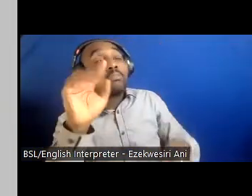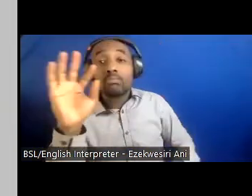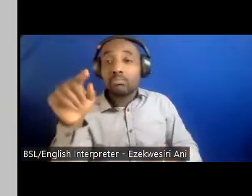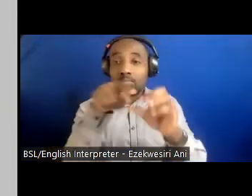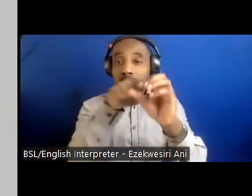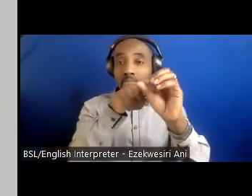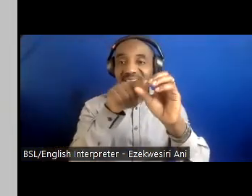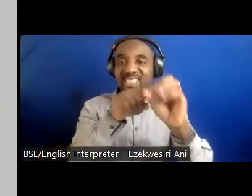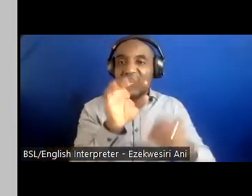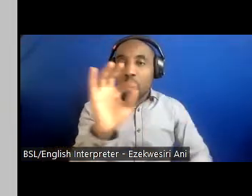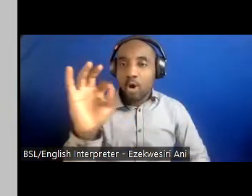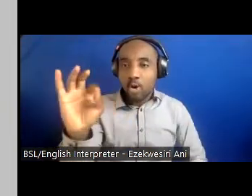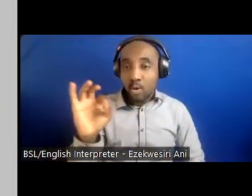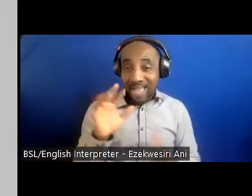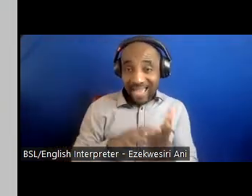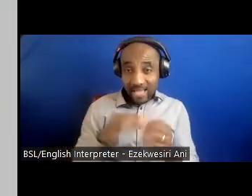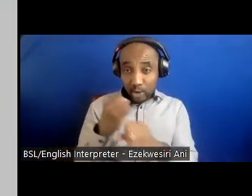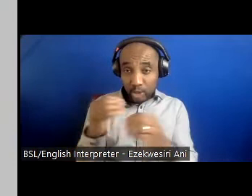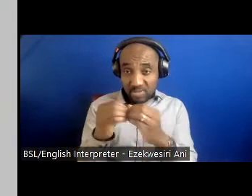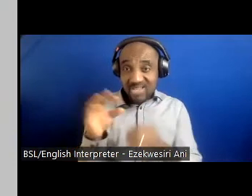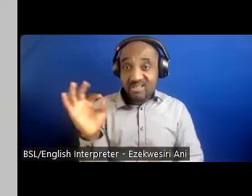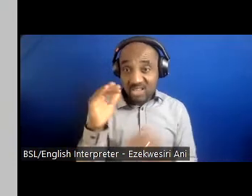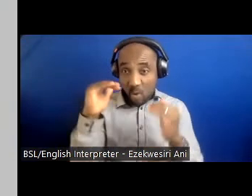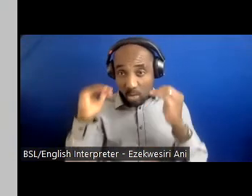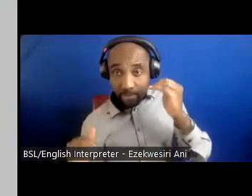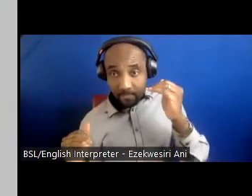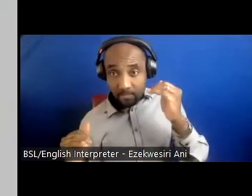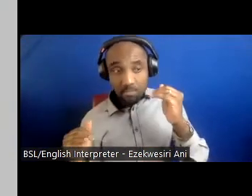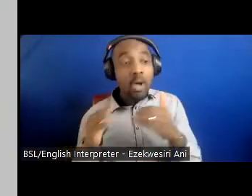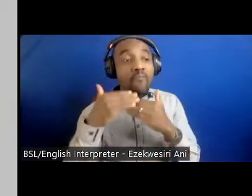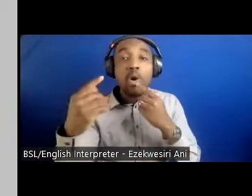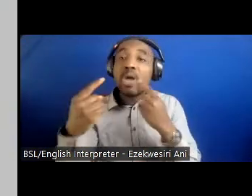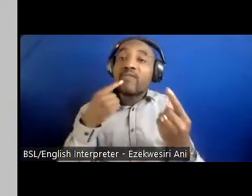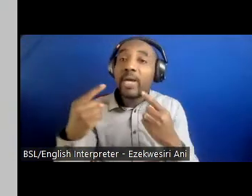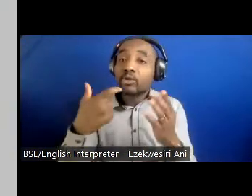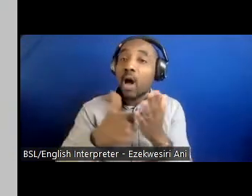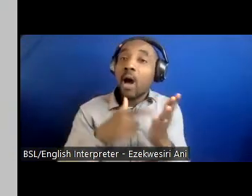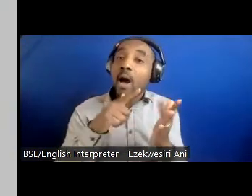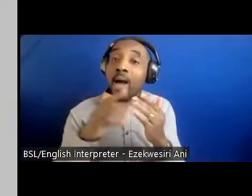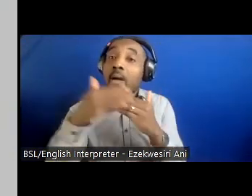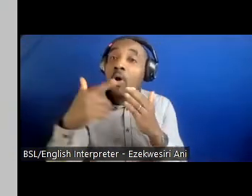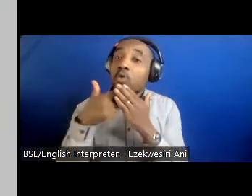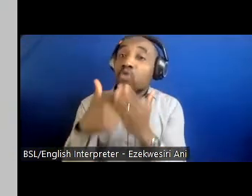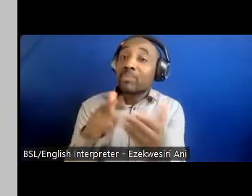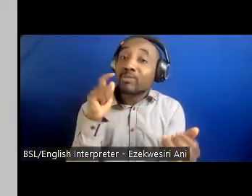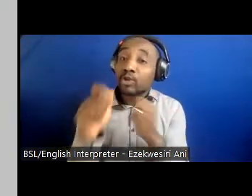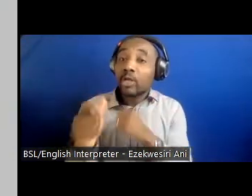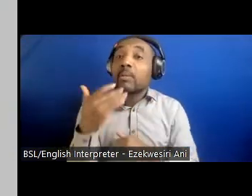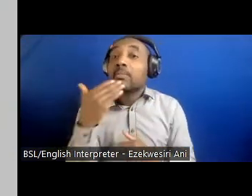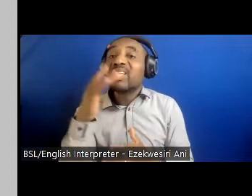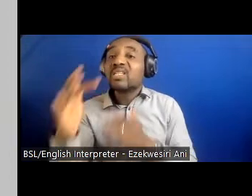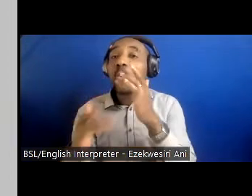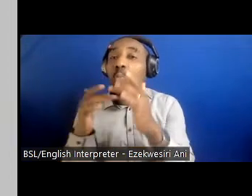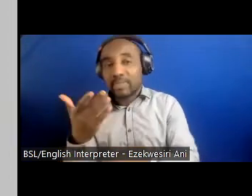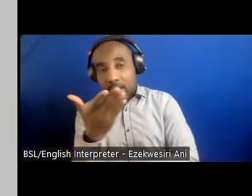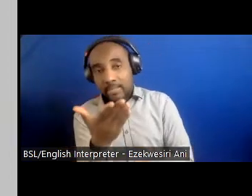more detailed information on the first ever Race Representation Index survey, and for more recommendations for change, then please go to our website where you can